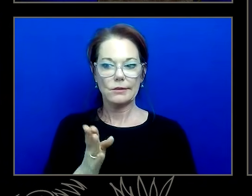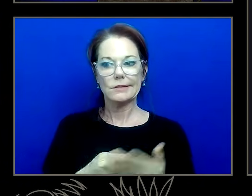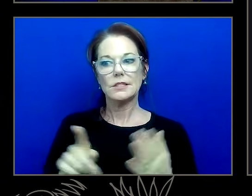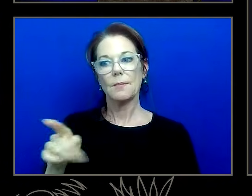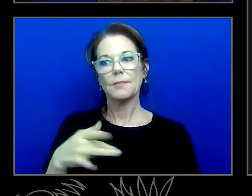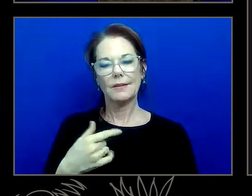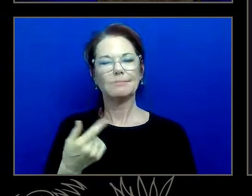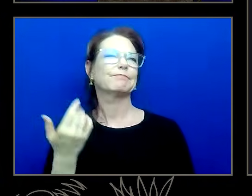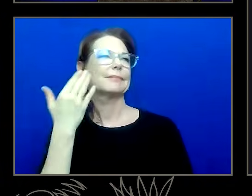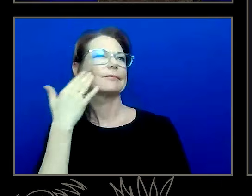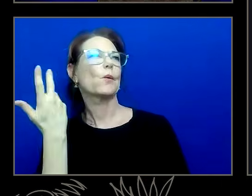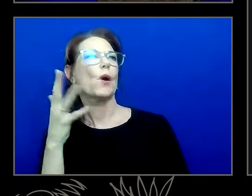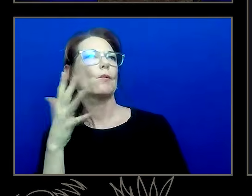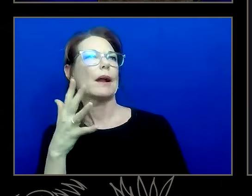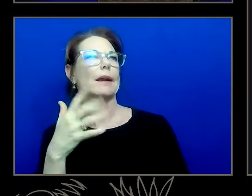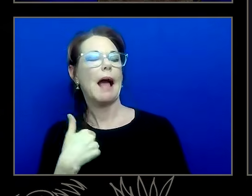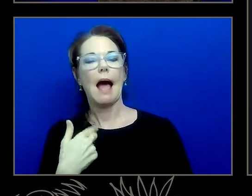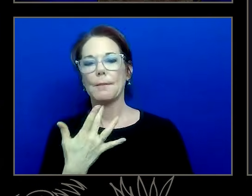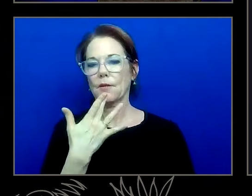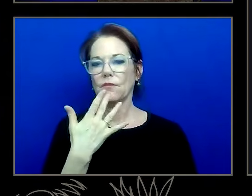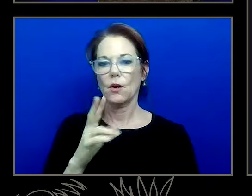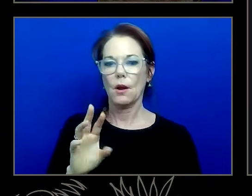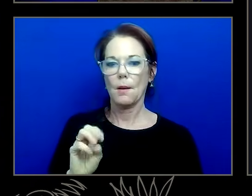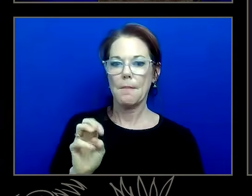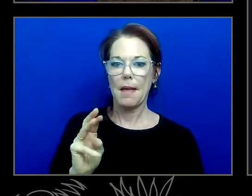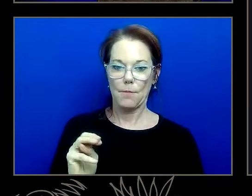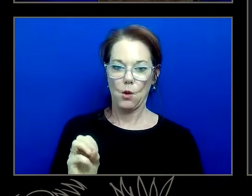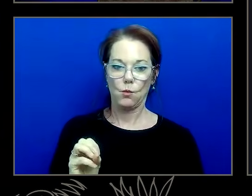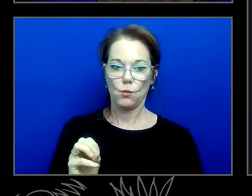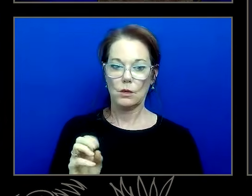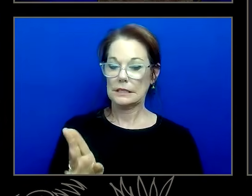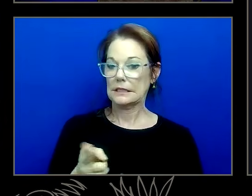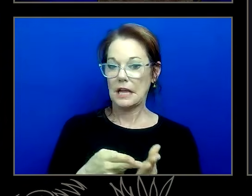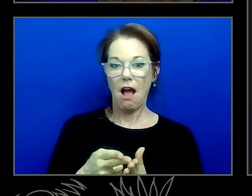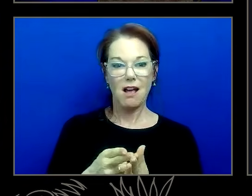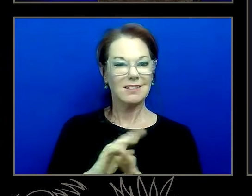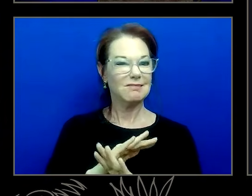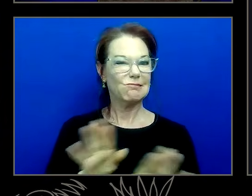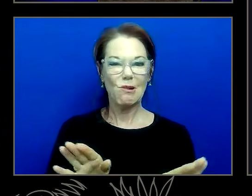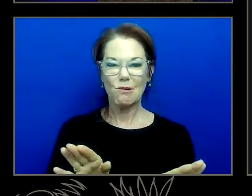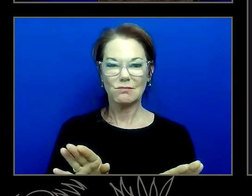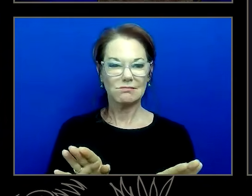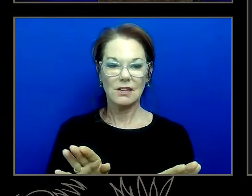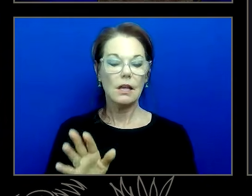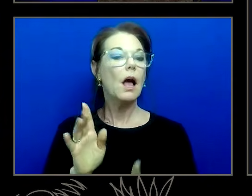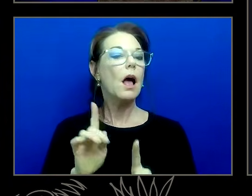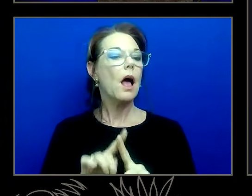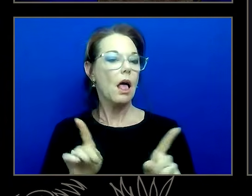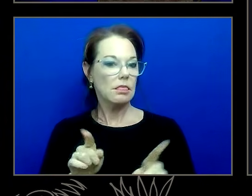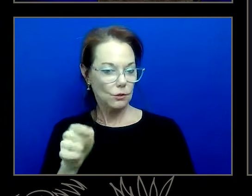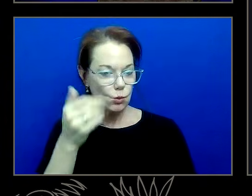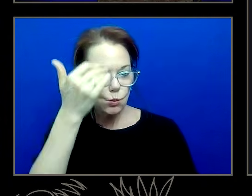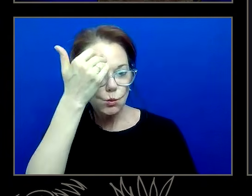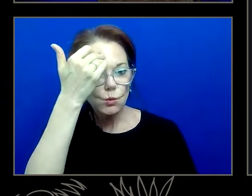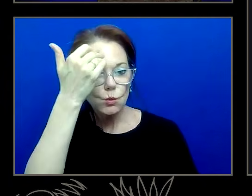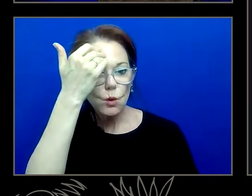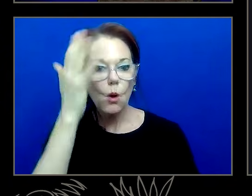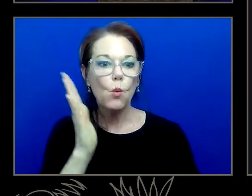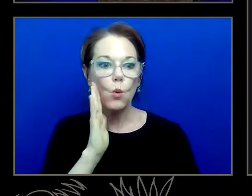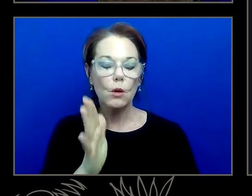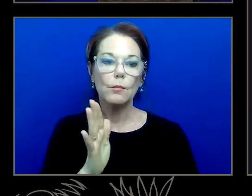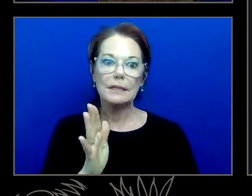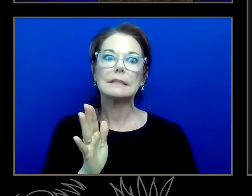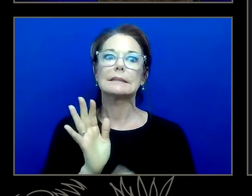already know this, but I'm going to use memo to be safe. Honestly, don't even bother with that unless you know it's going to be a